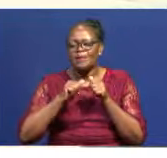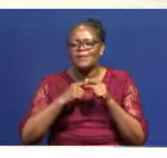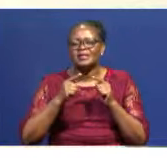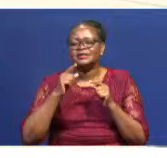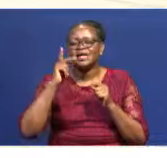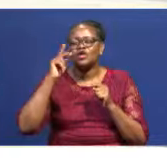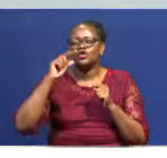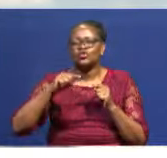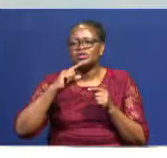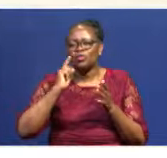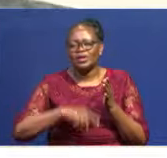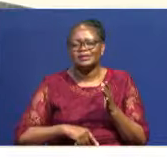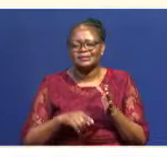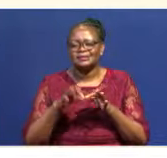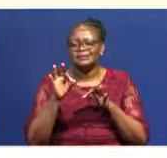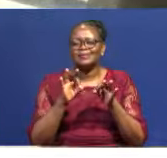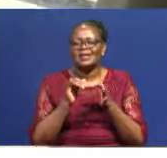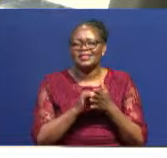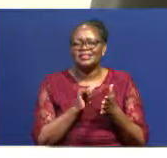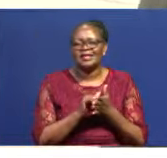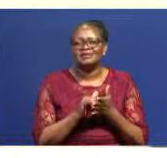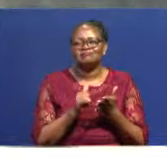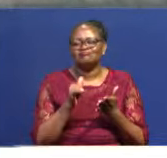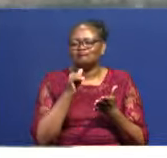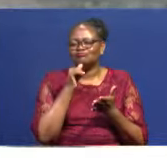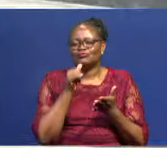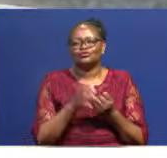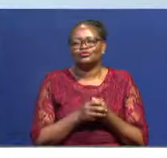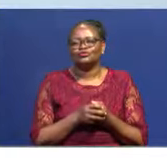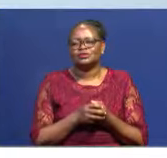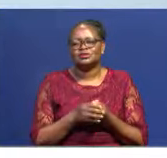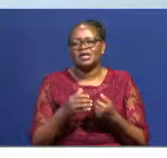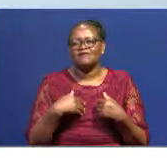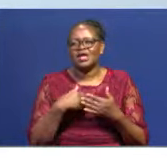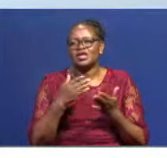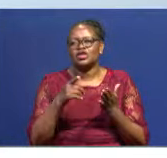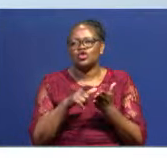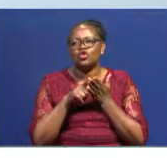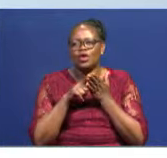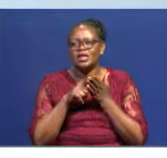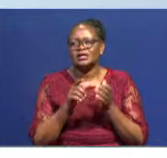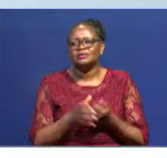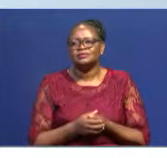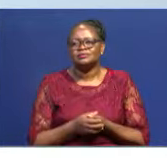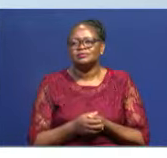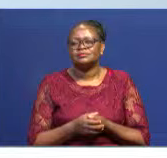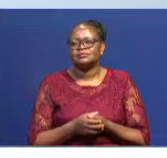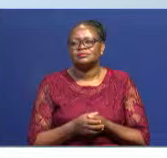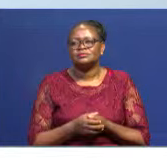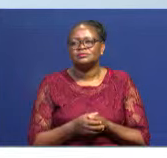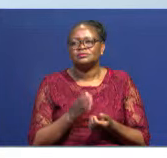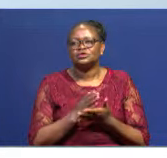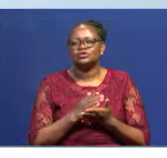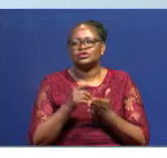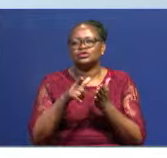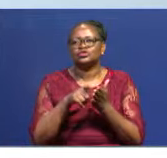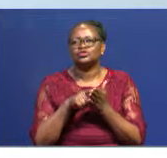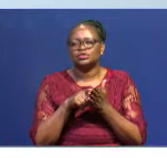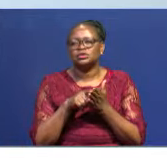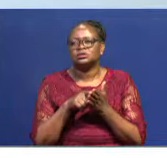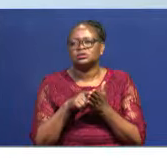hilo likafafanua kwamba haliko kwenye lindi la madeni. Our obligation to in terms of these loans